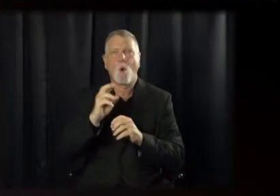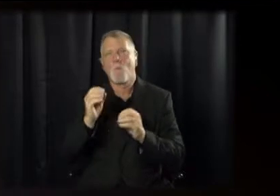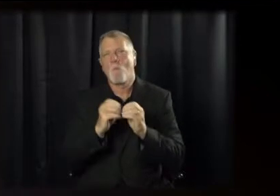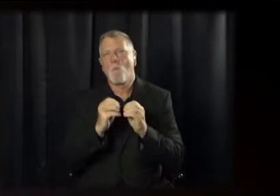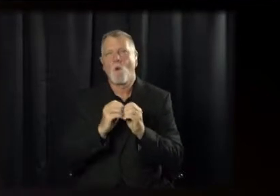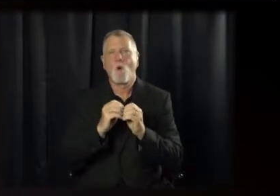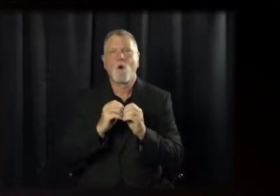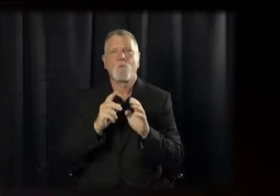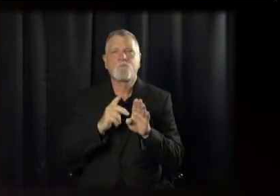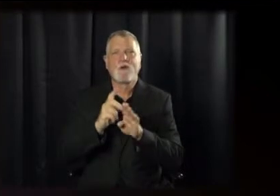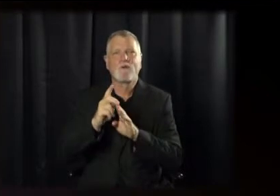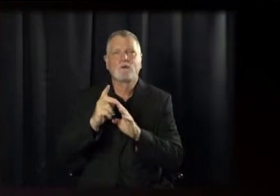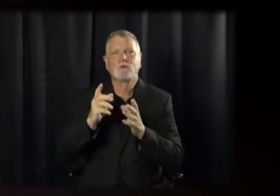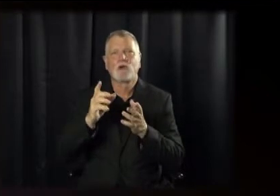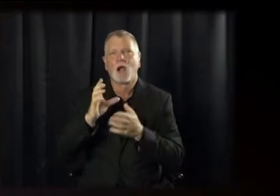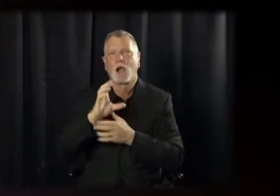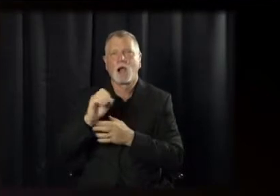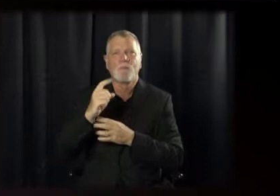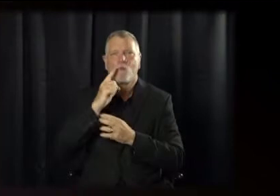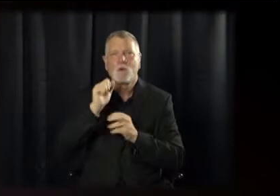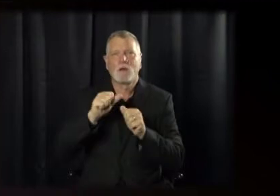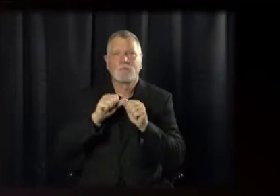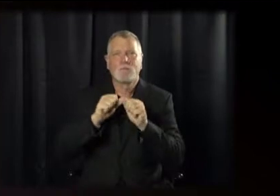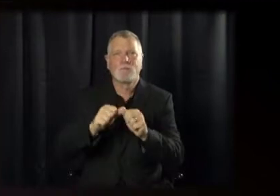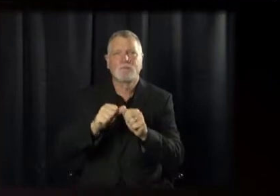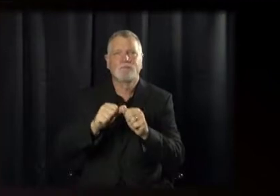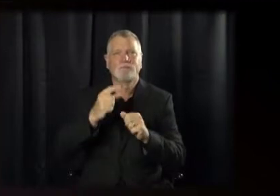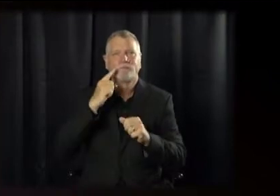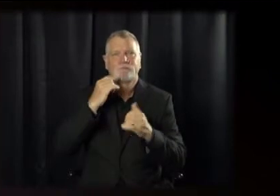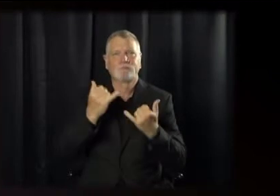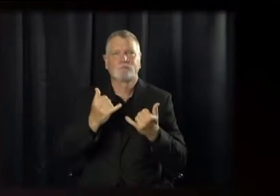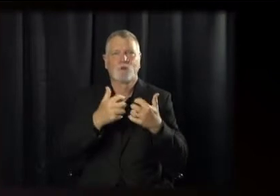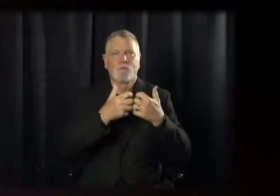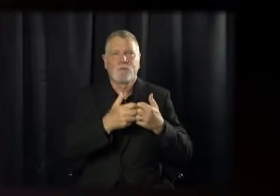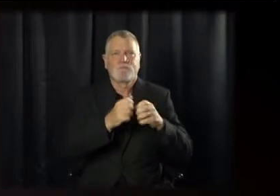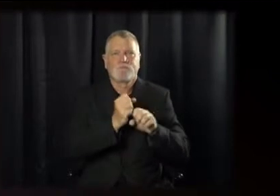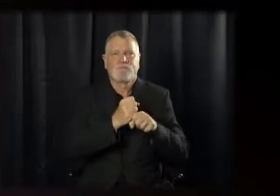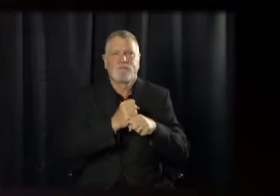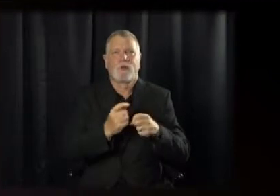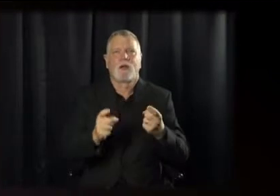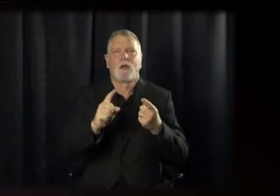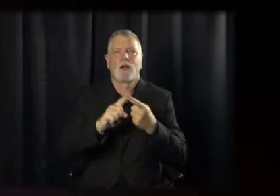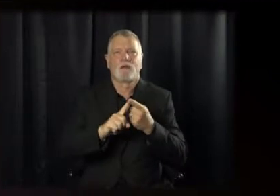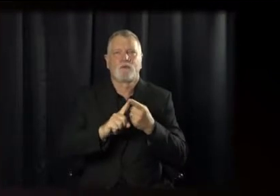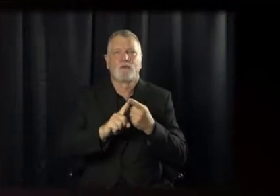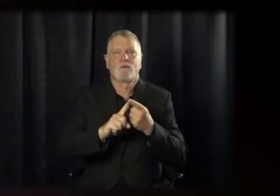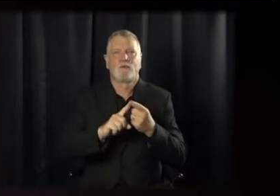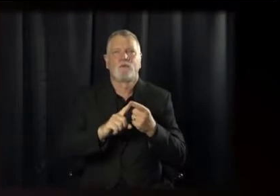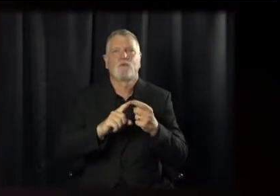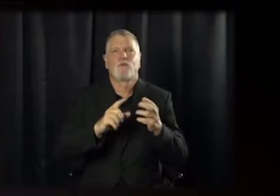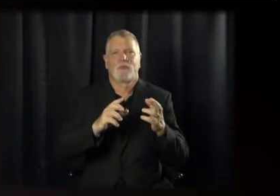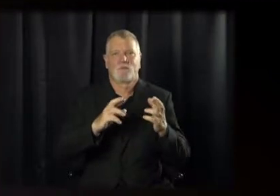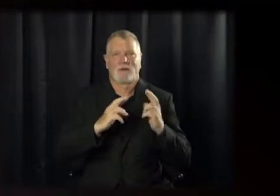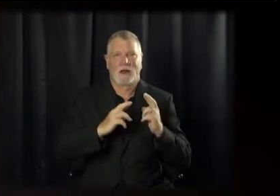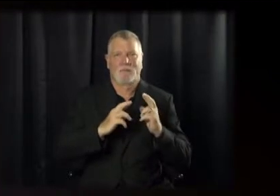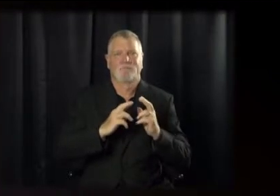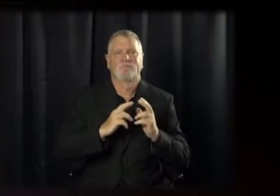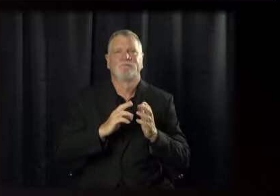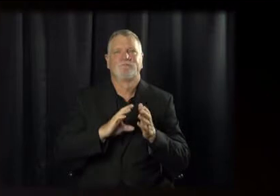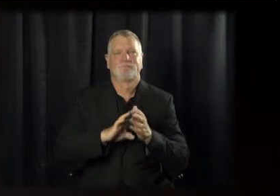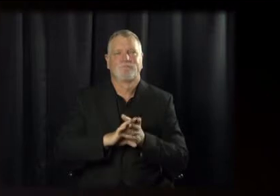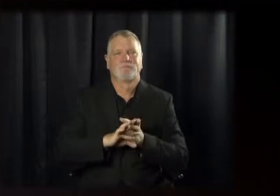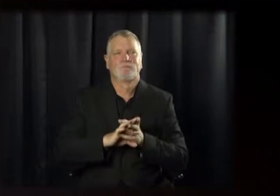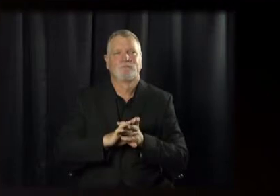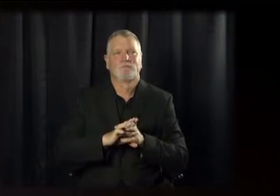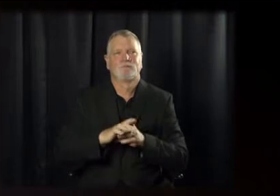professional operators to operate and maintain Prepa's existing generation assets until their scheduled retirement. Looking